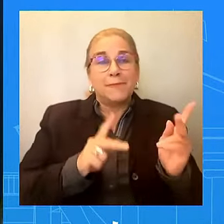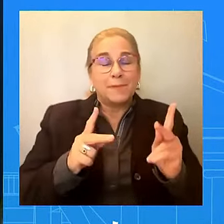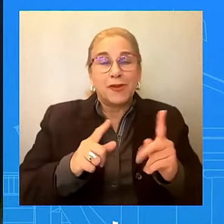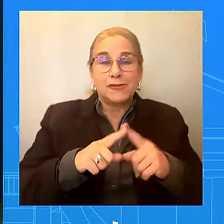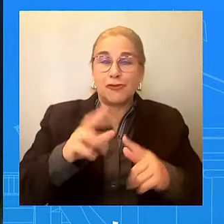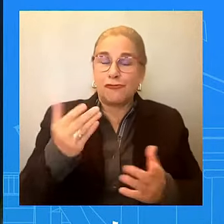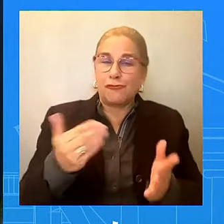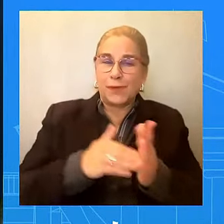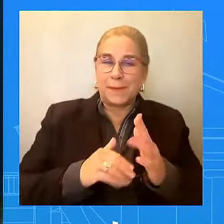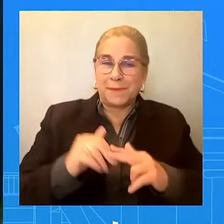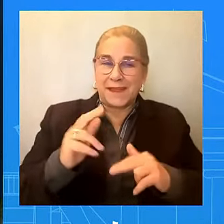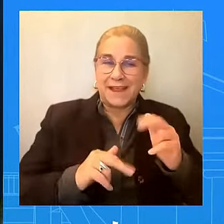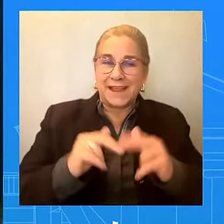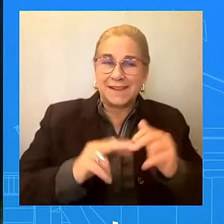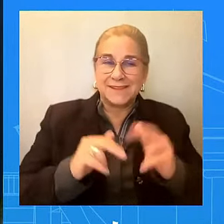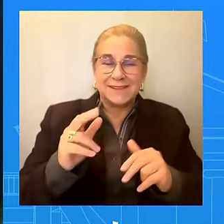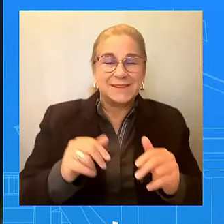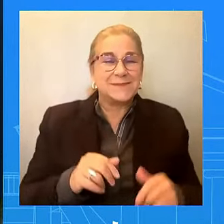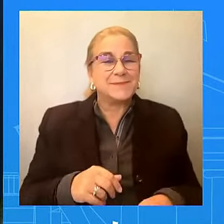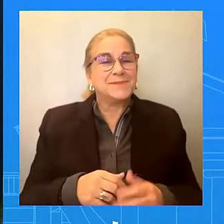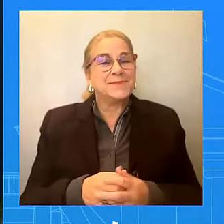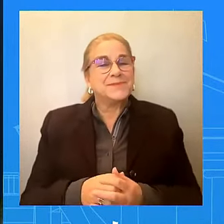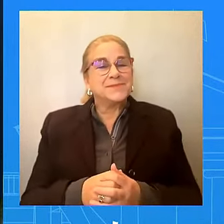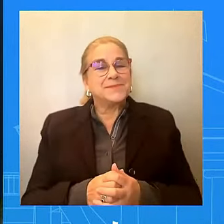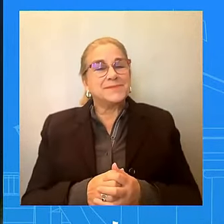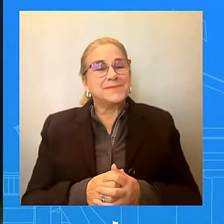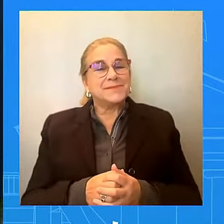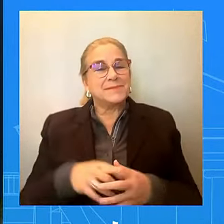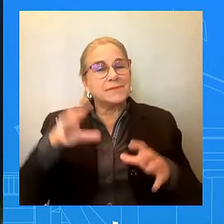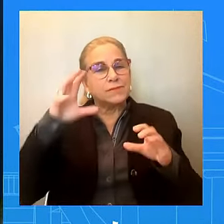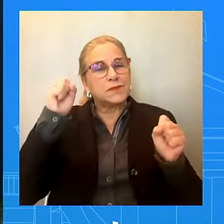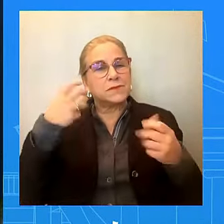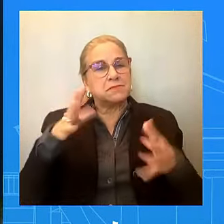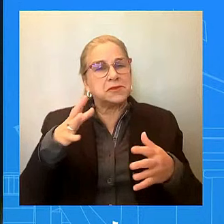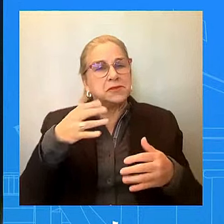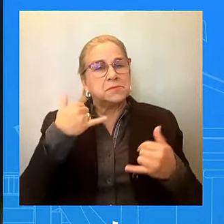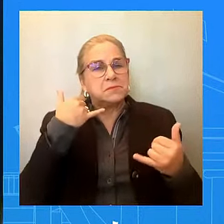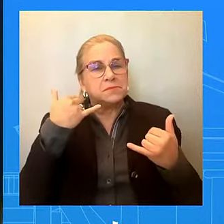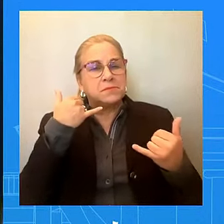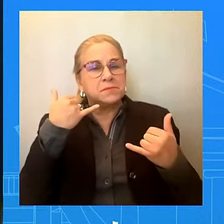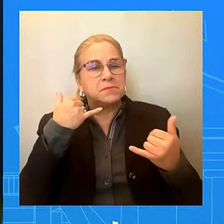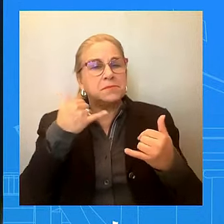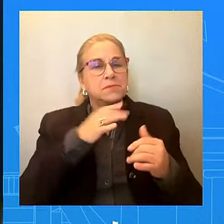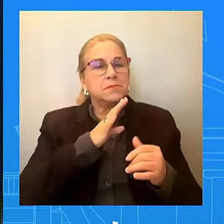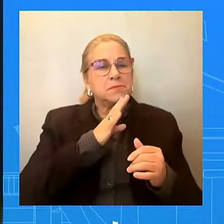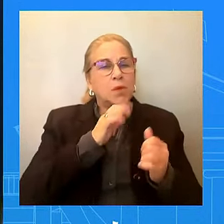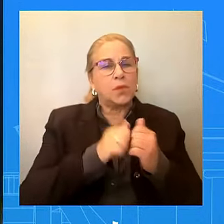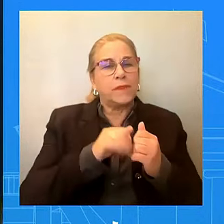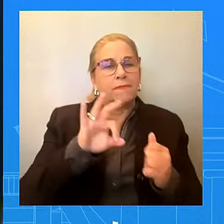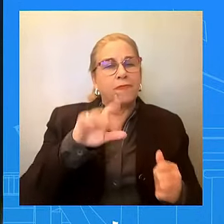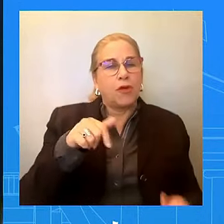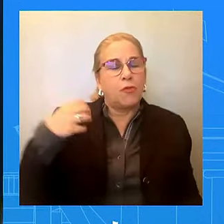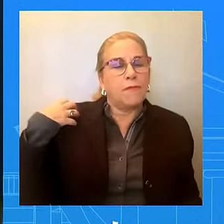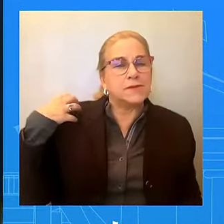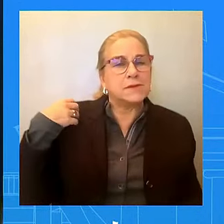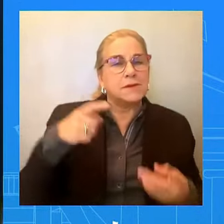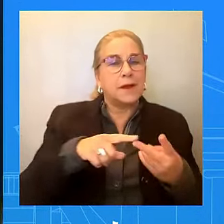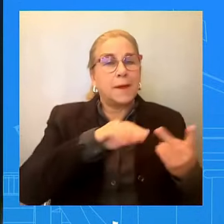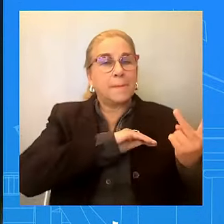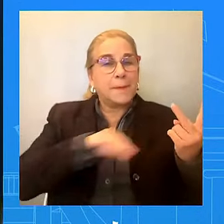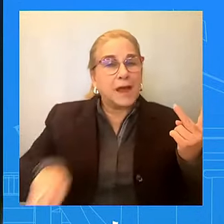in Florida, including Orlando Mayor Buddy Dyer, Sarasota Mayor Liz Alpert, and Representative